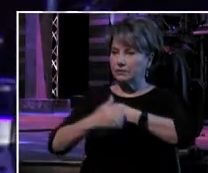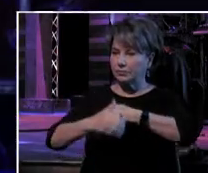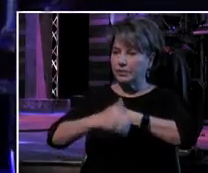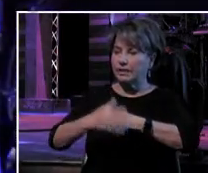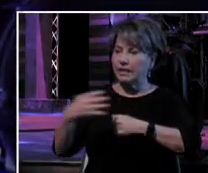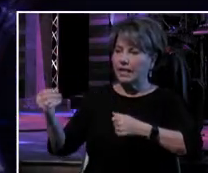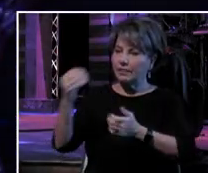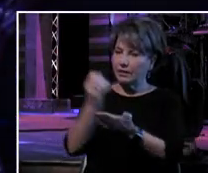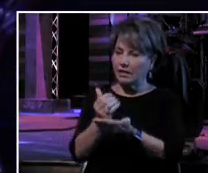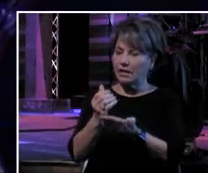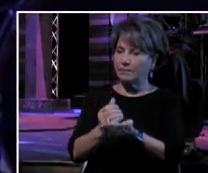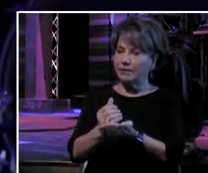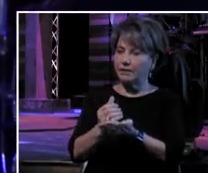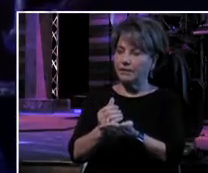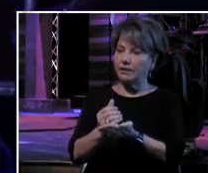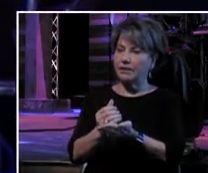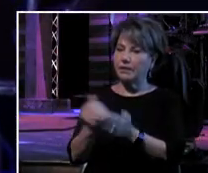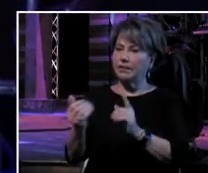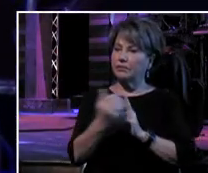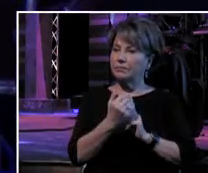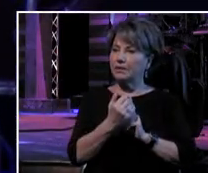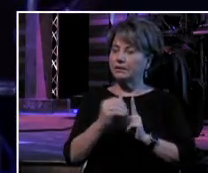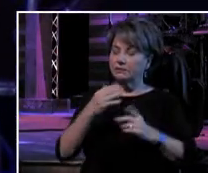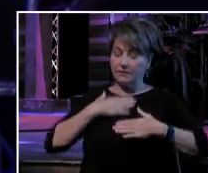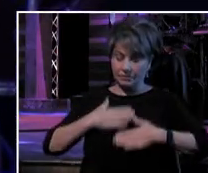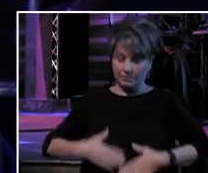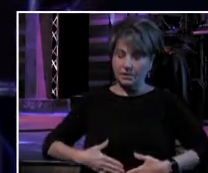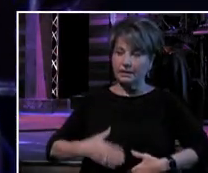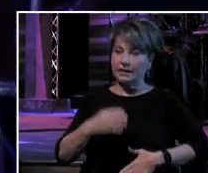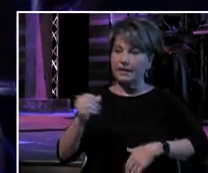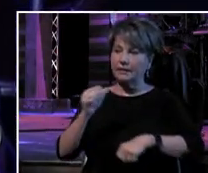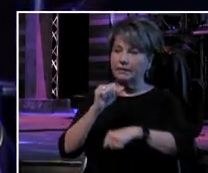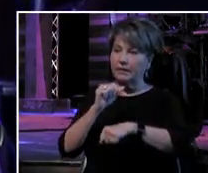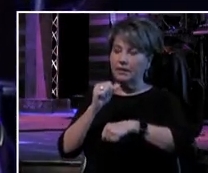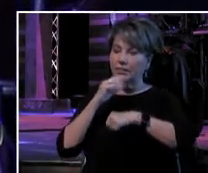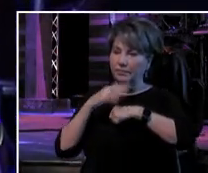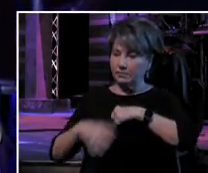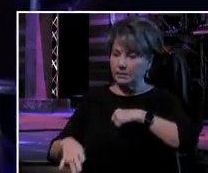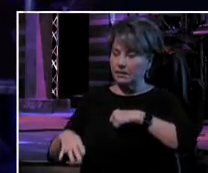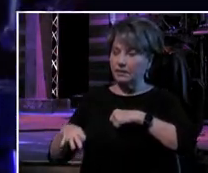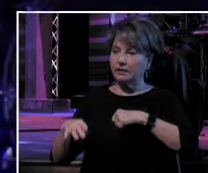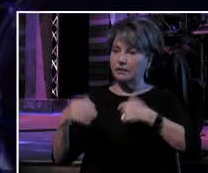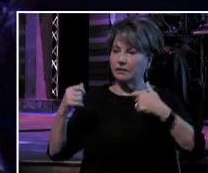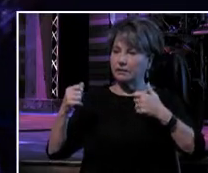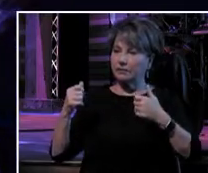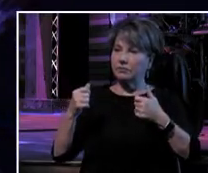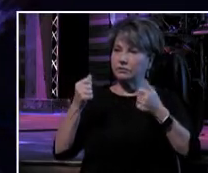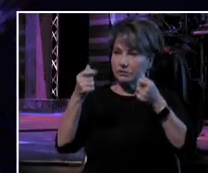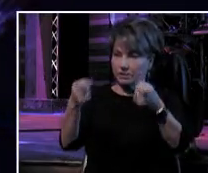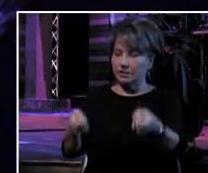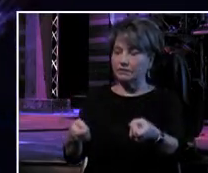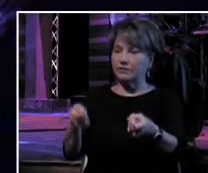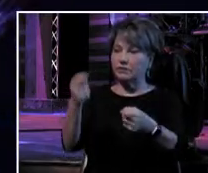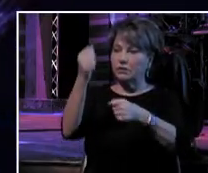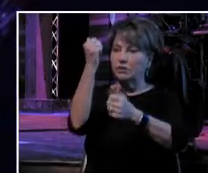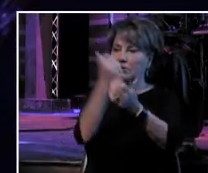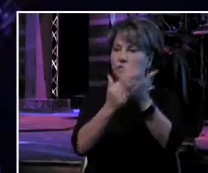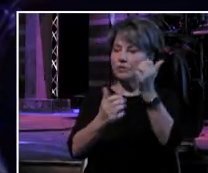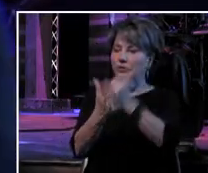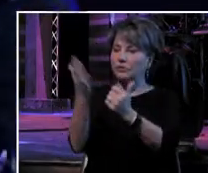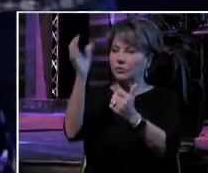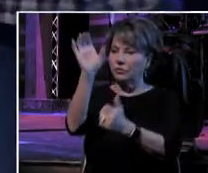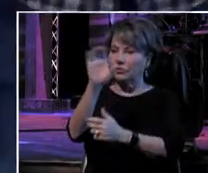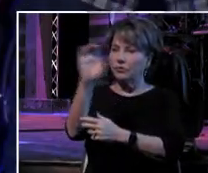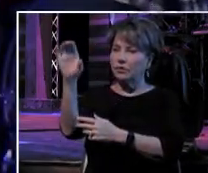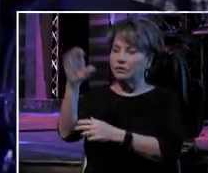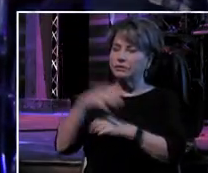that remind us of the body and the work, the shed blood of Jesus on the cross. And it's something the church is never to forget.